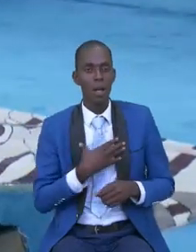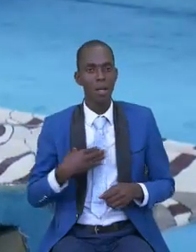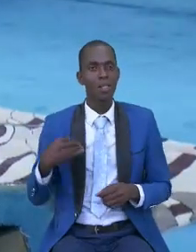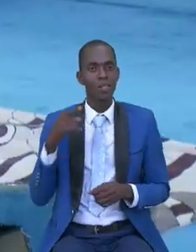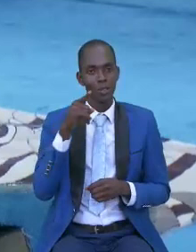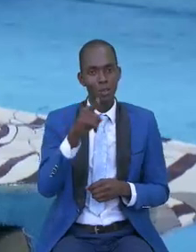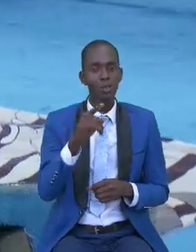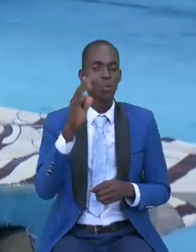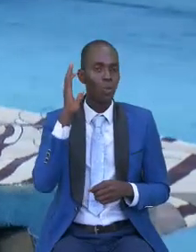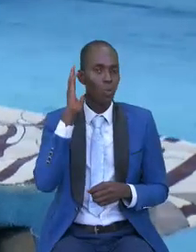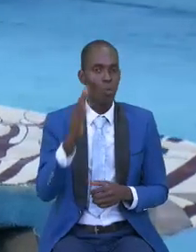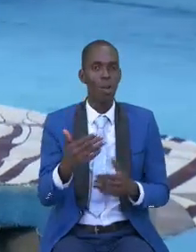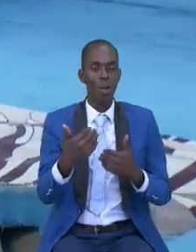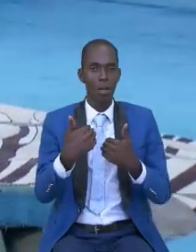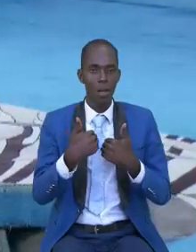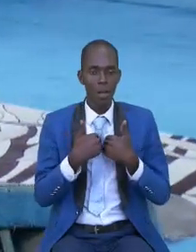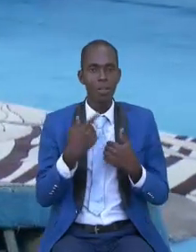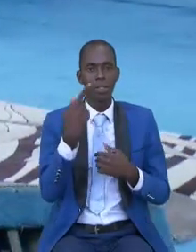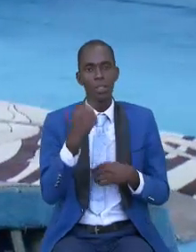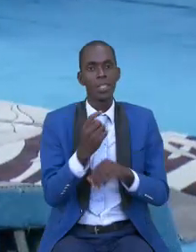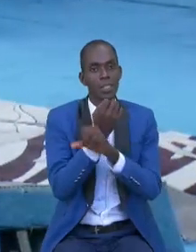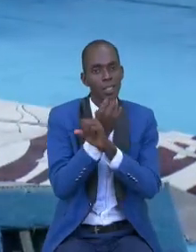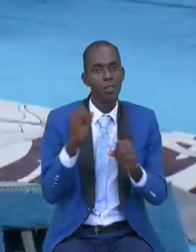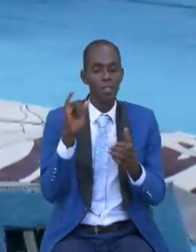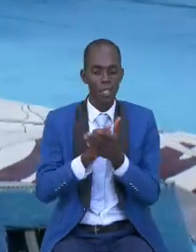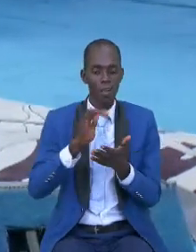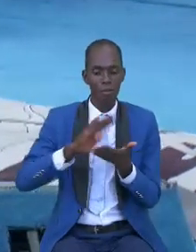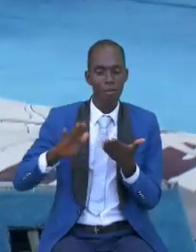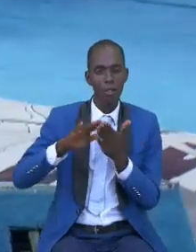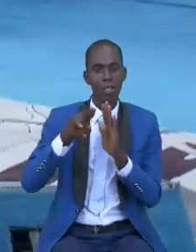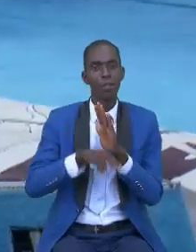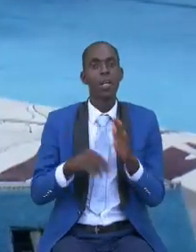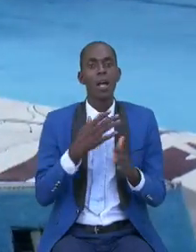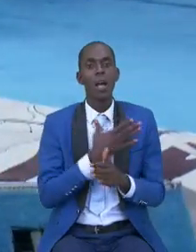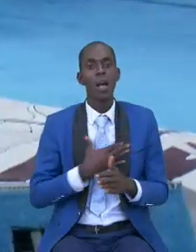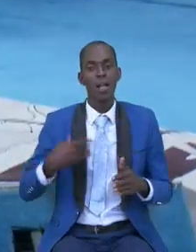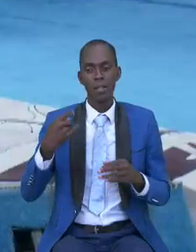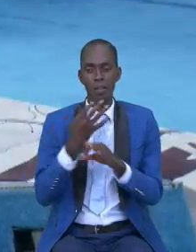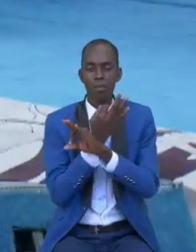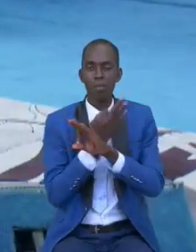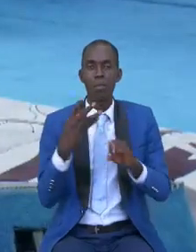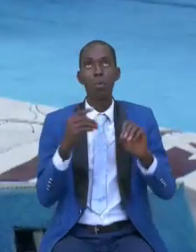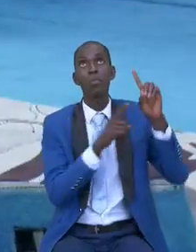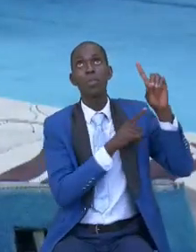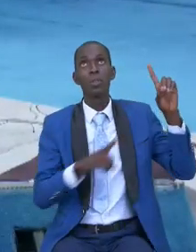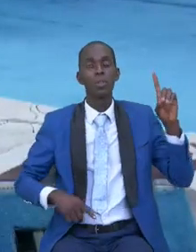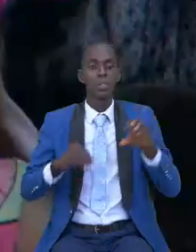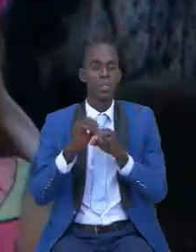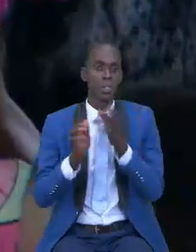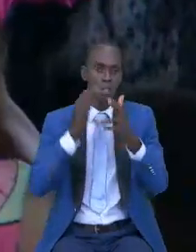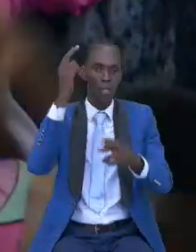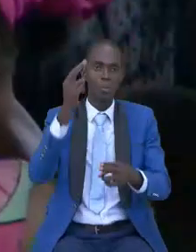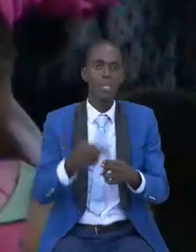will have the salvation, the forgiveness, and the freedom of the Lord in